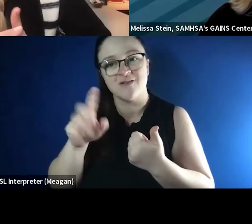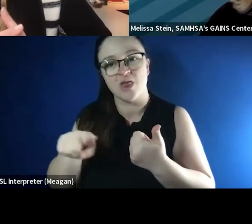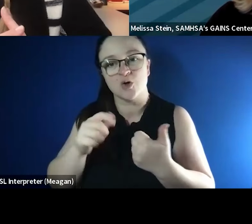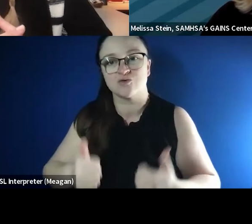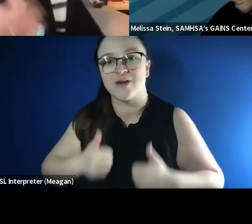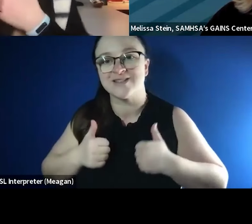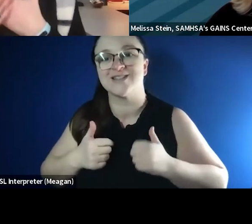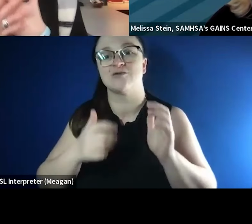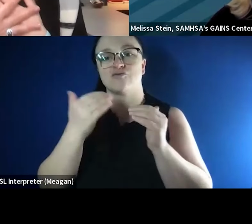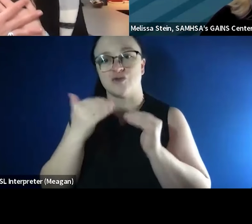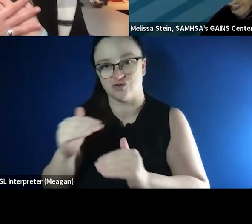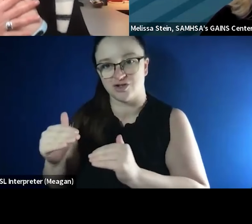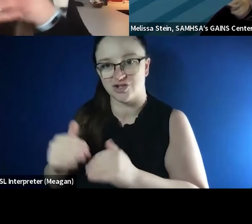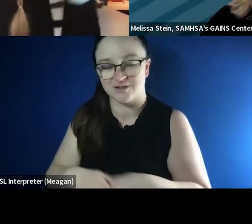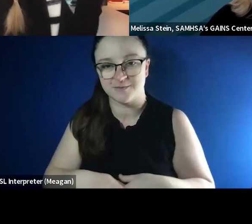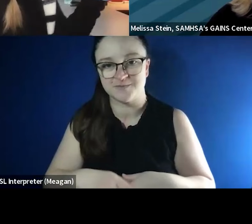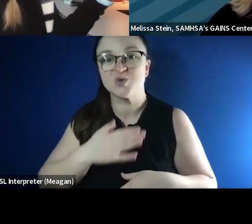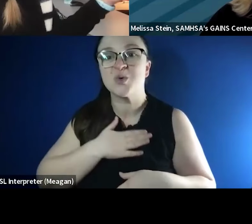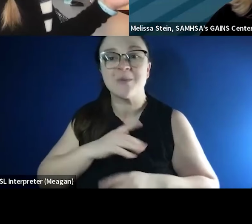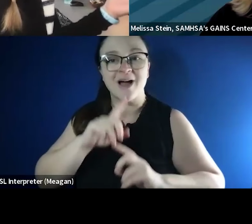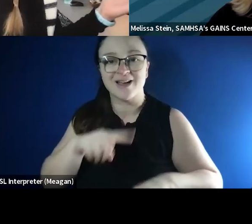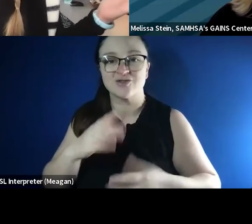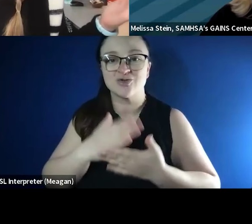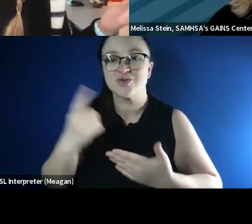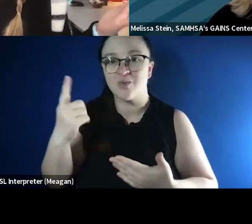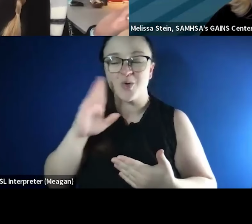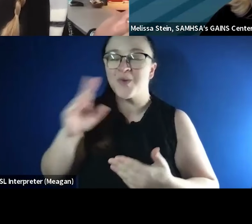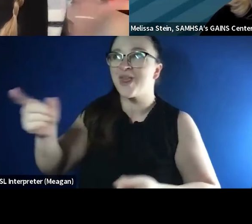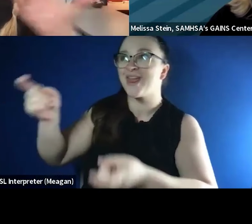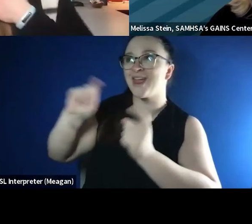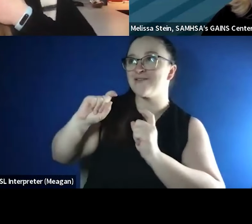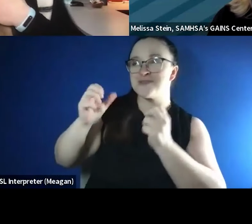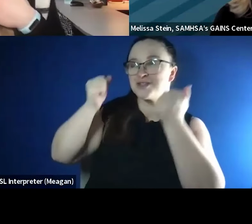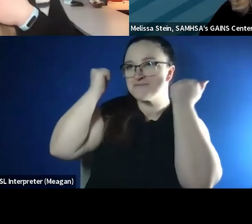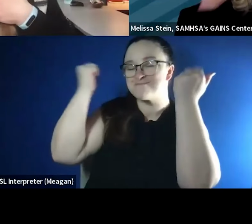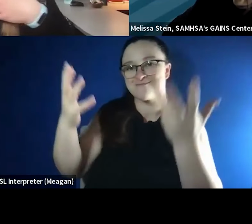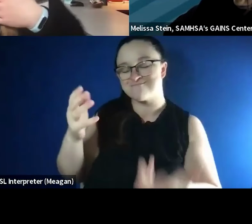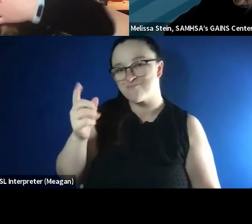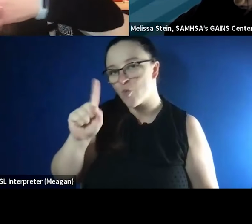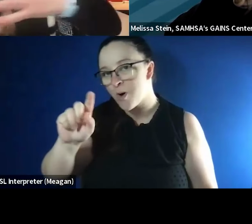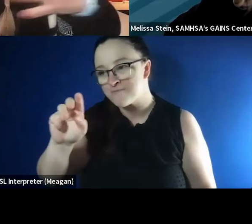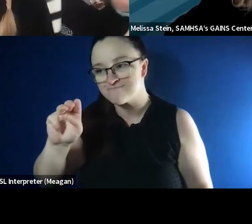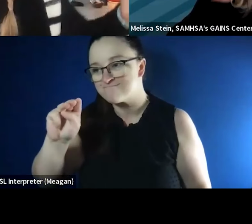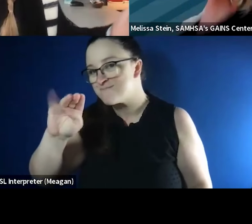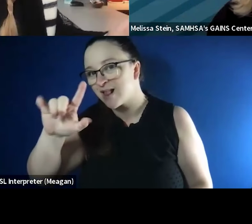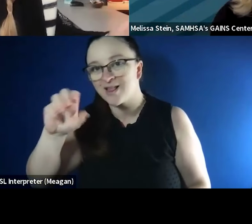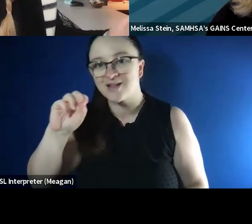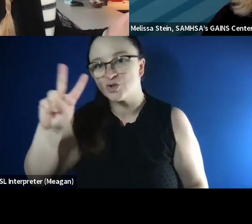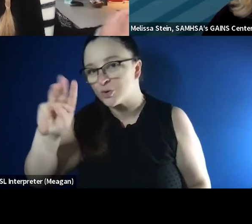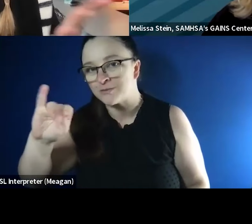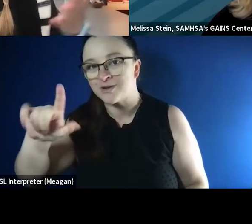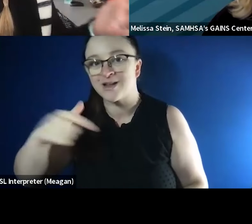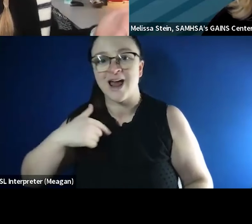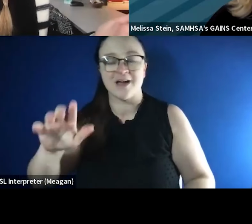restrictions. So my answer is, someone is going to gift me with millions of dollars, and I am single-handedly going to build